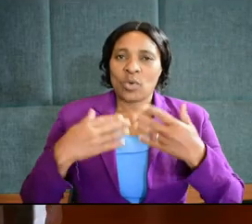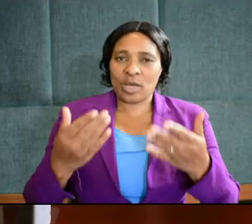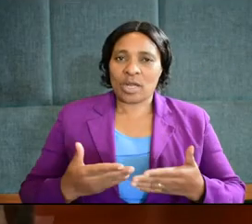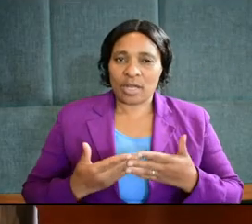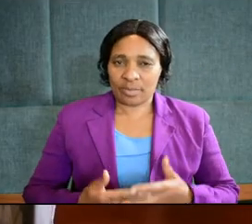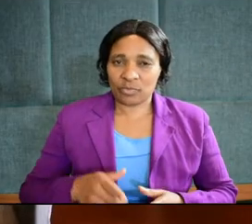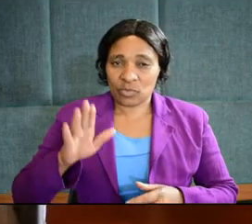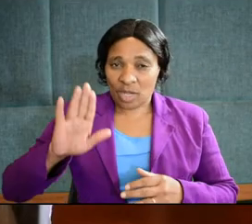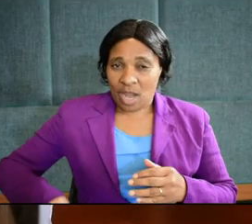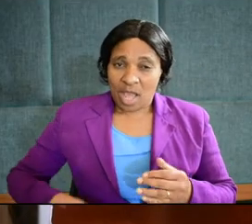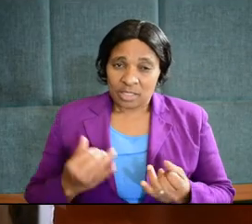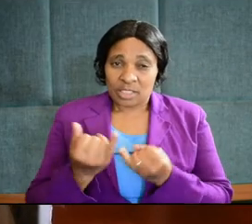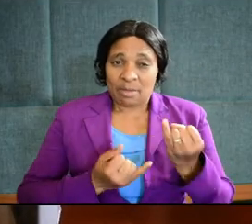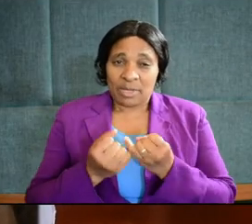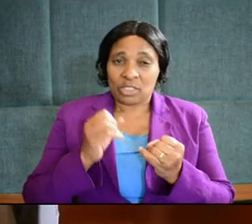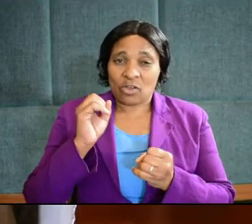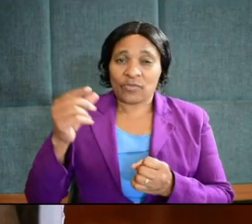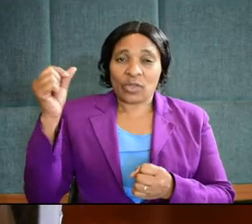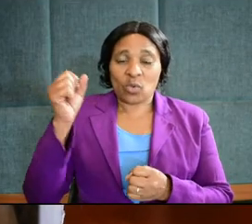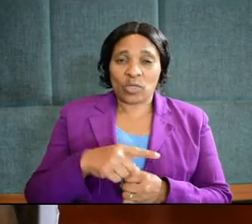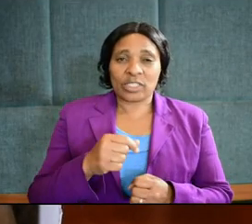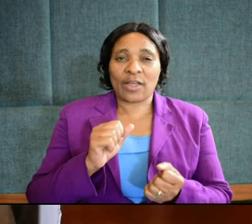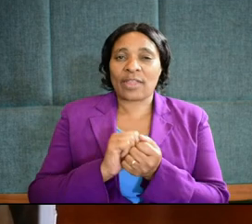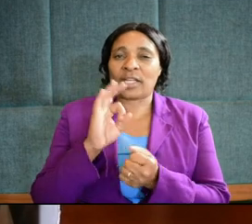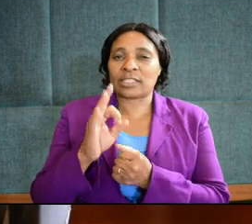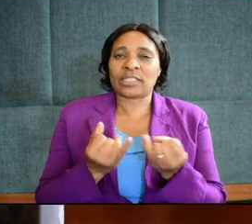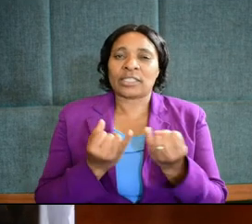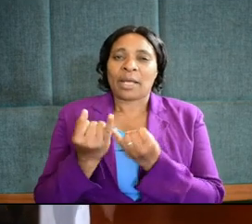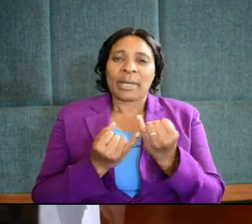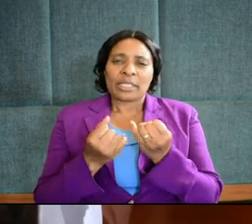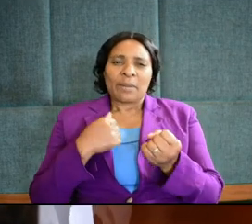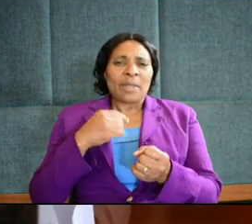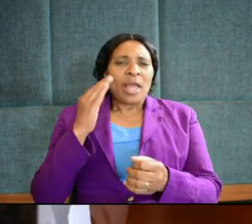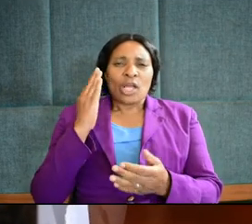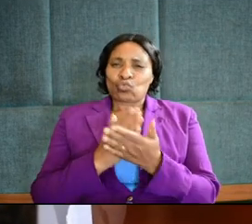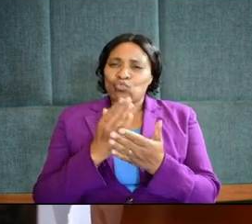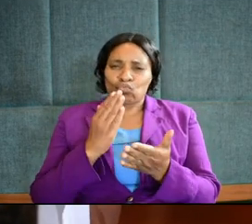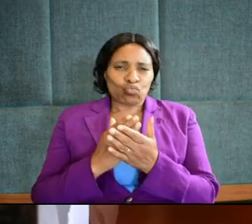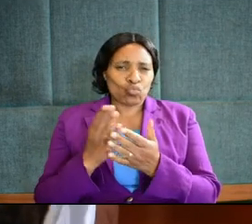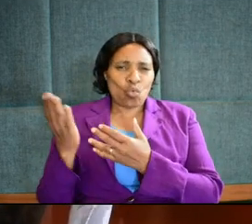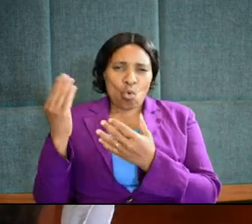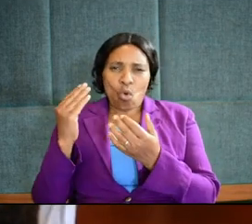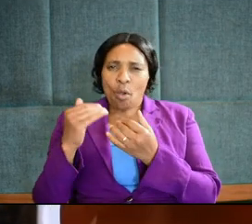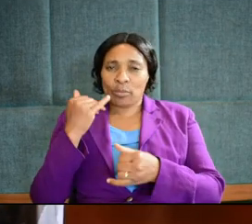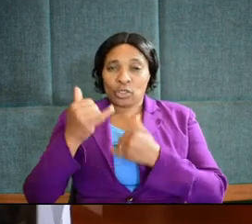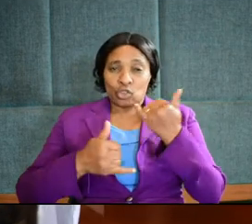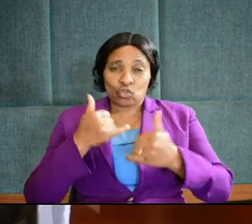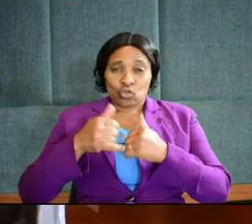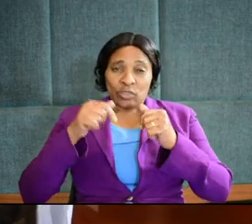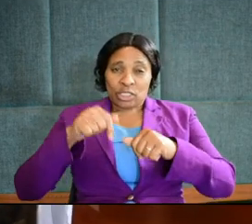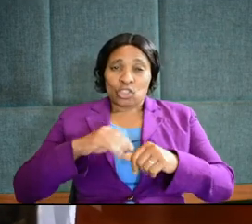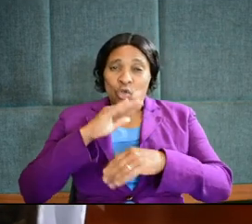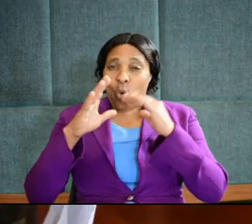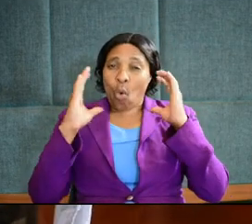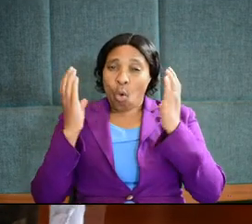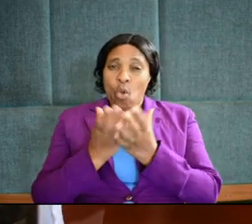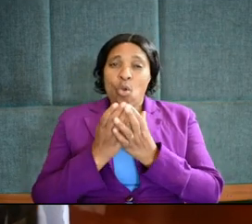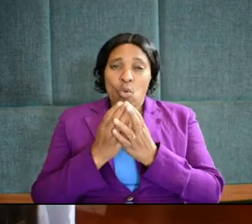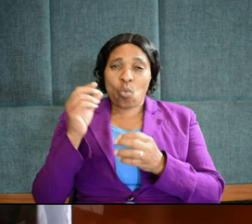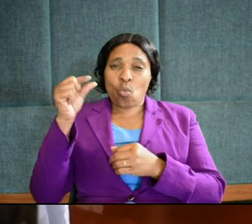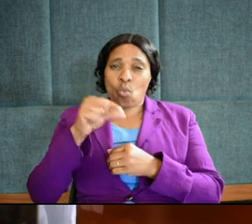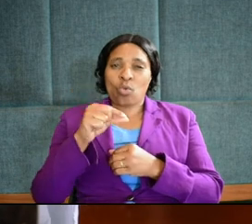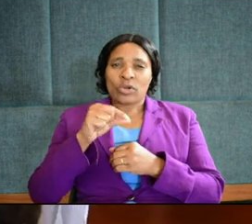Welcome to the last Sabbath of the quarter. This is the 13th Sabbath, and I truly hope that you have enjoyed this whole quarter, that